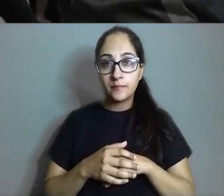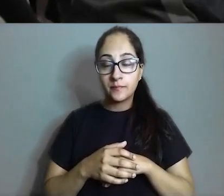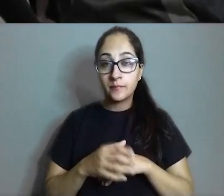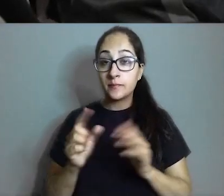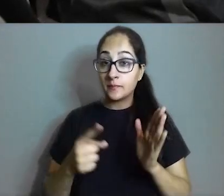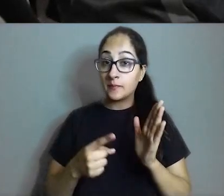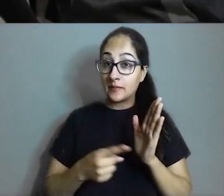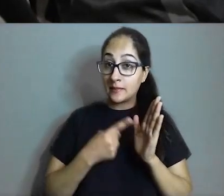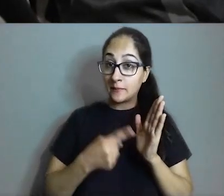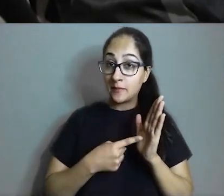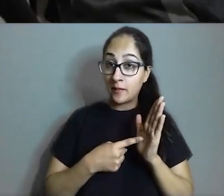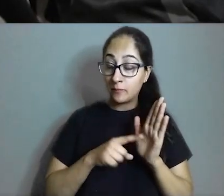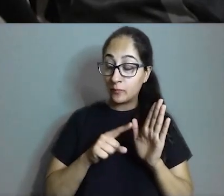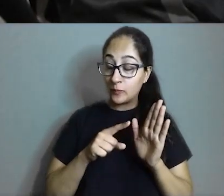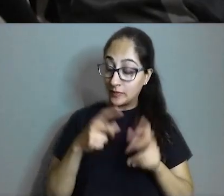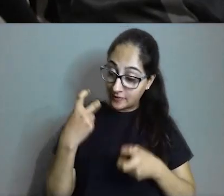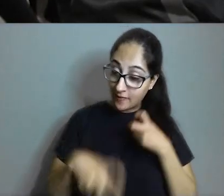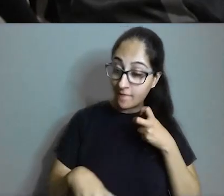and